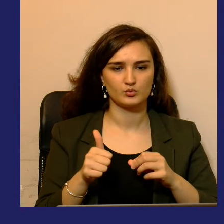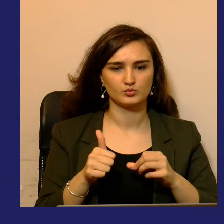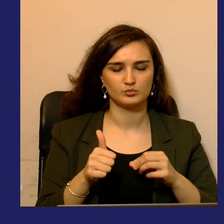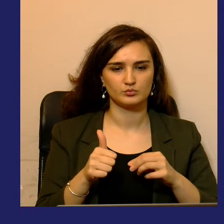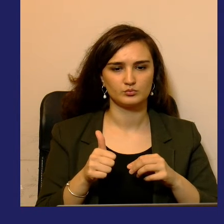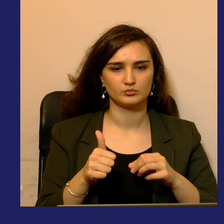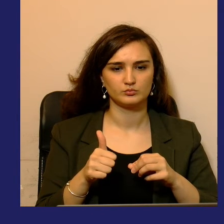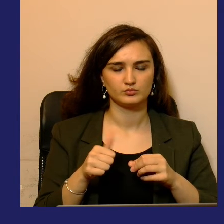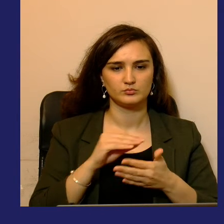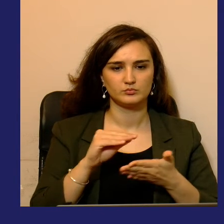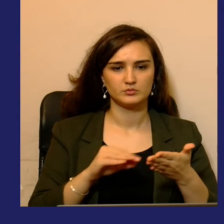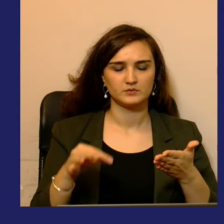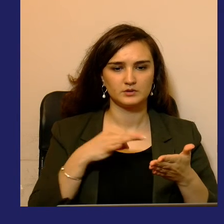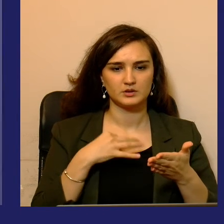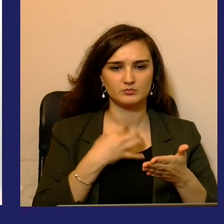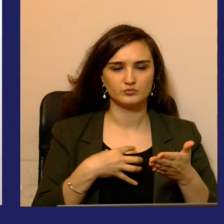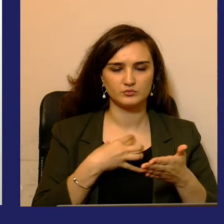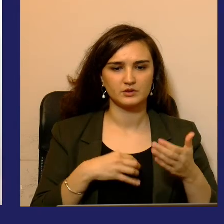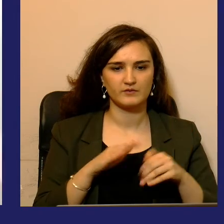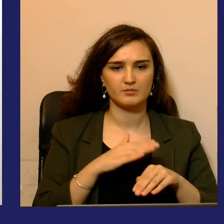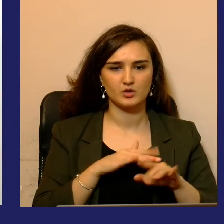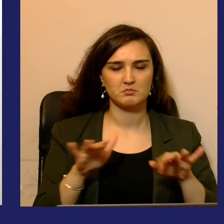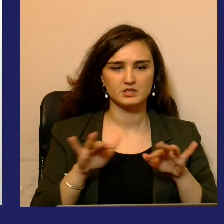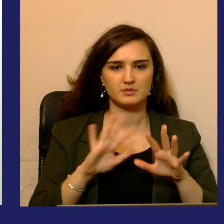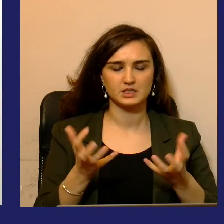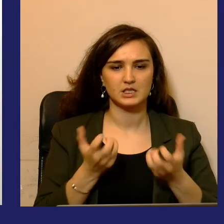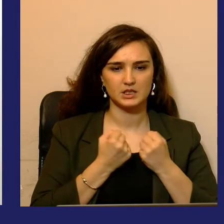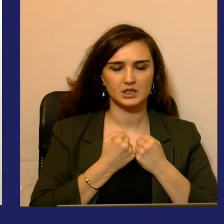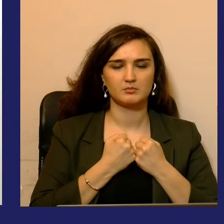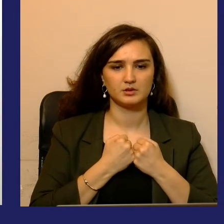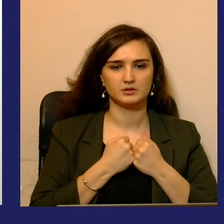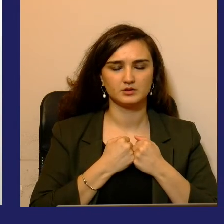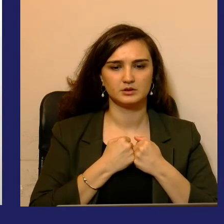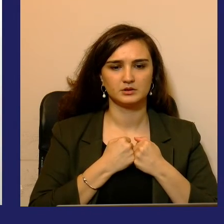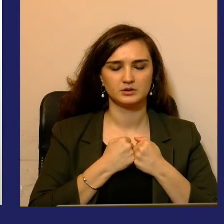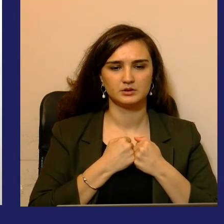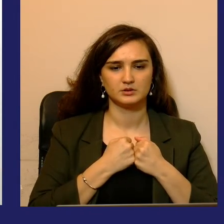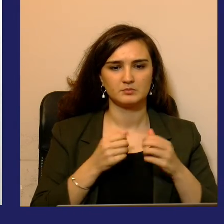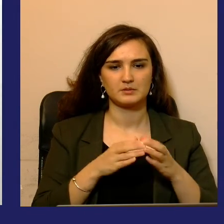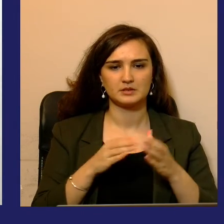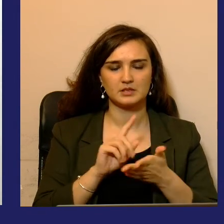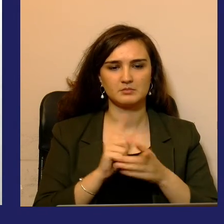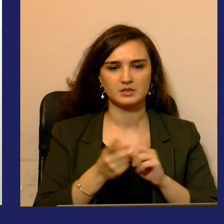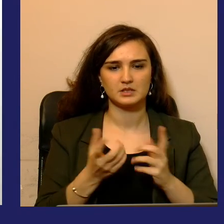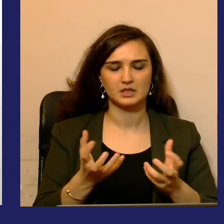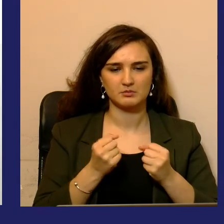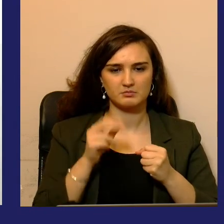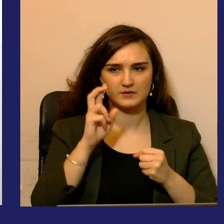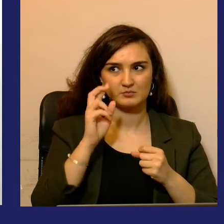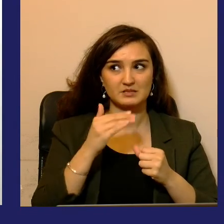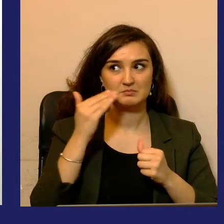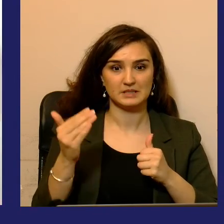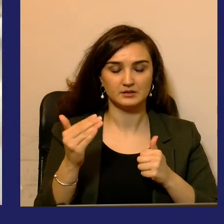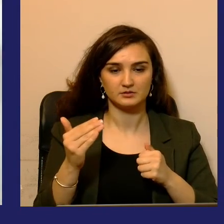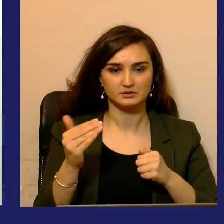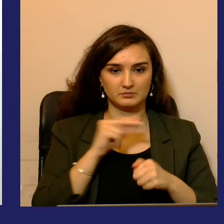getting a charity from a political party. You're getting a government service. But however, if they deny access to